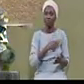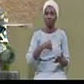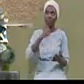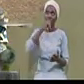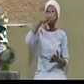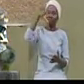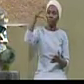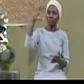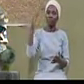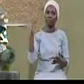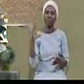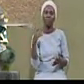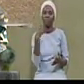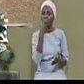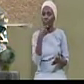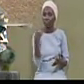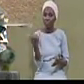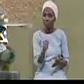way.